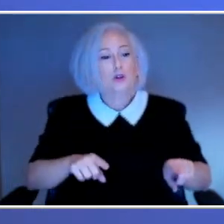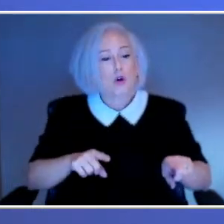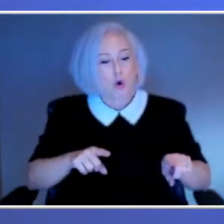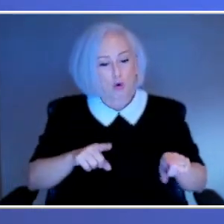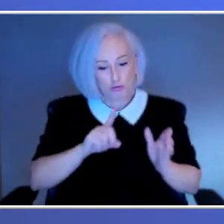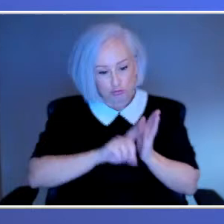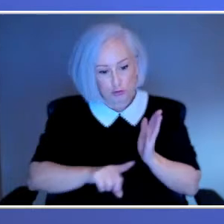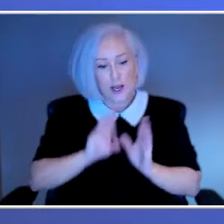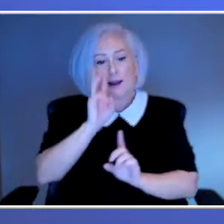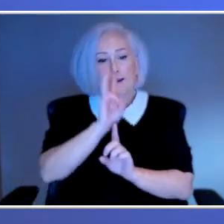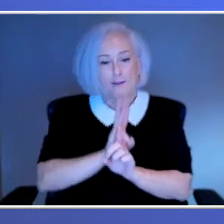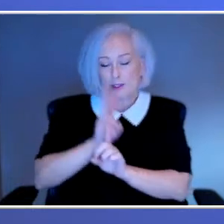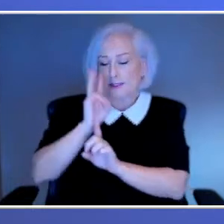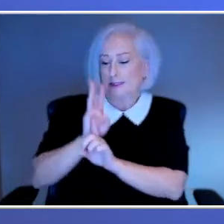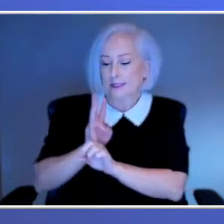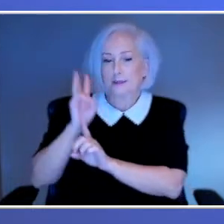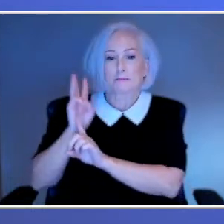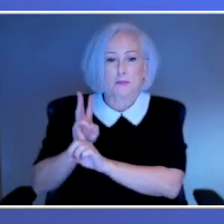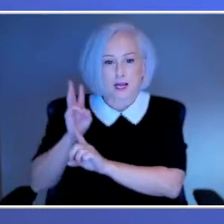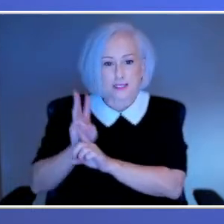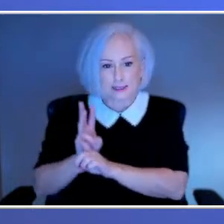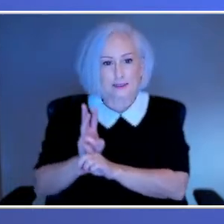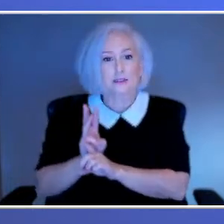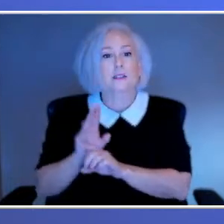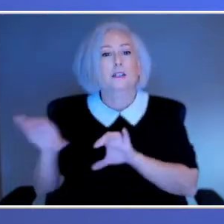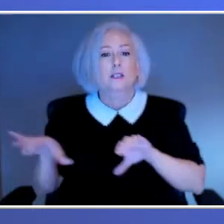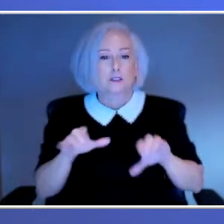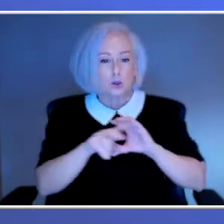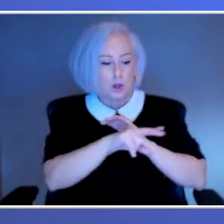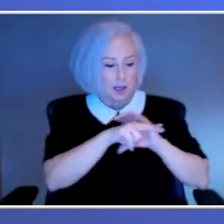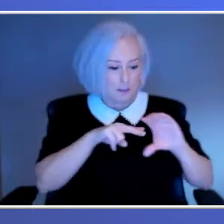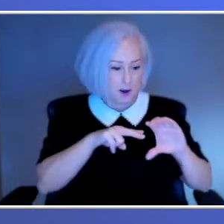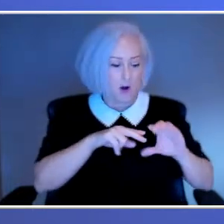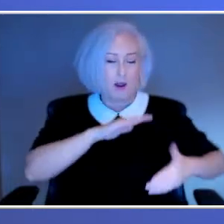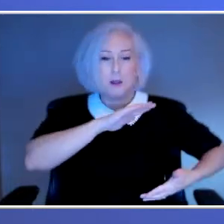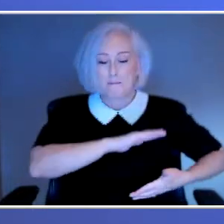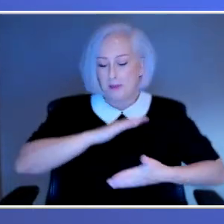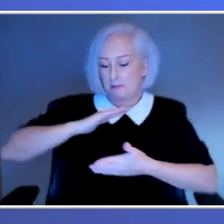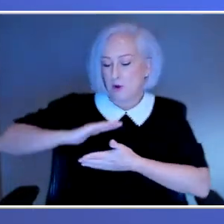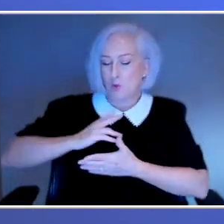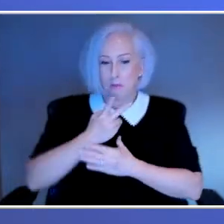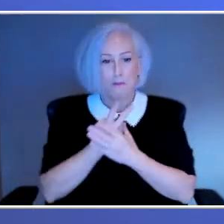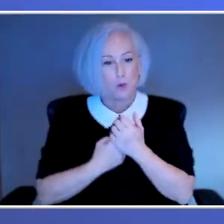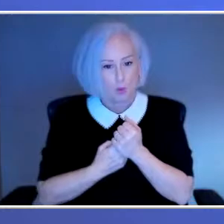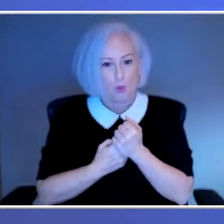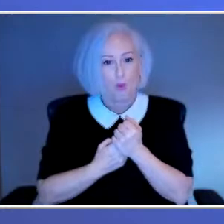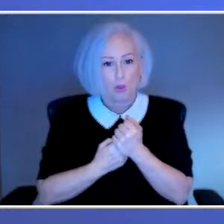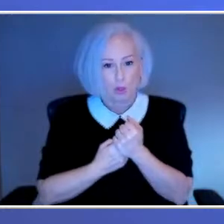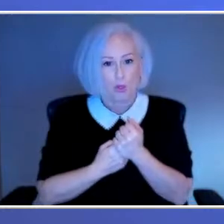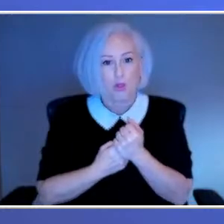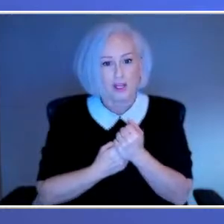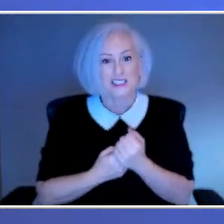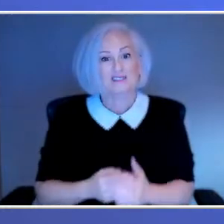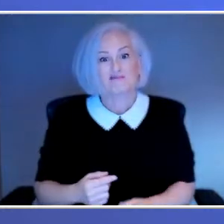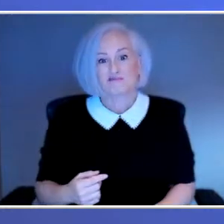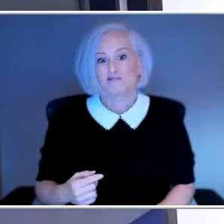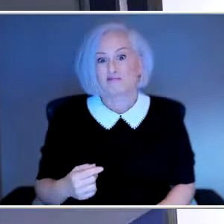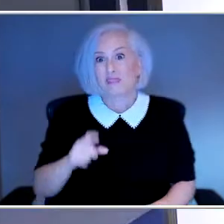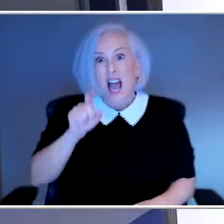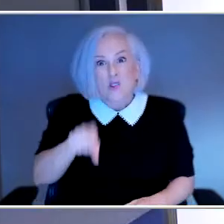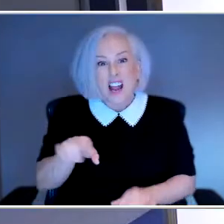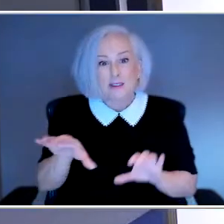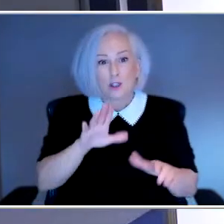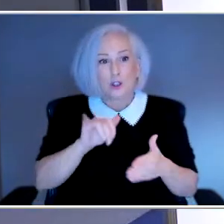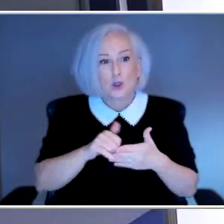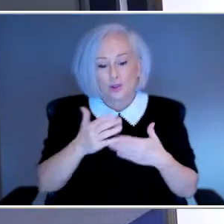months, alternating MRIs and mammograms. And I've had to do that for the rest of my life. Were you kind of getting tired of